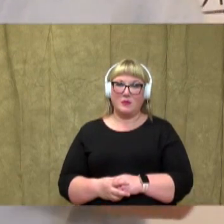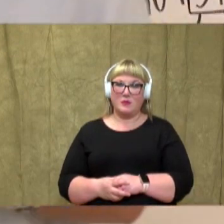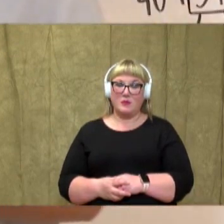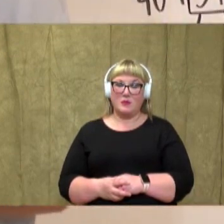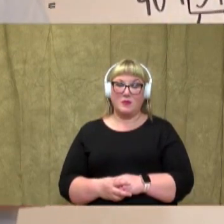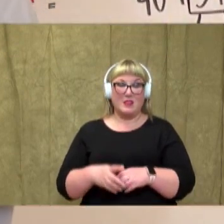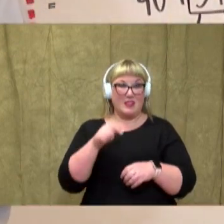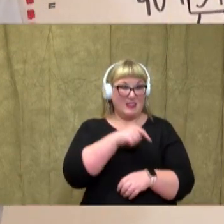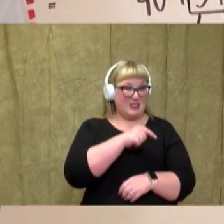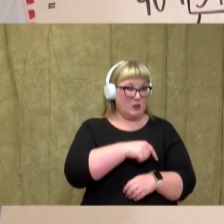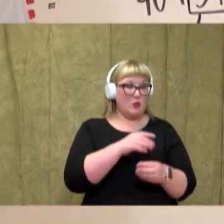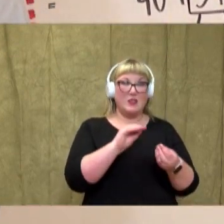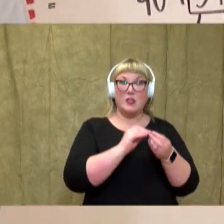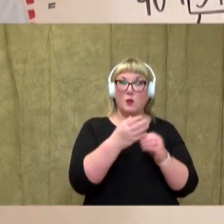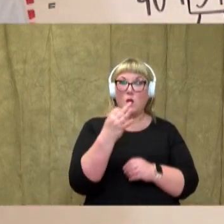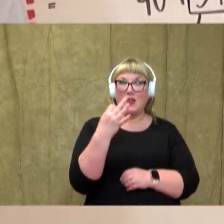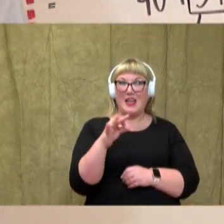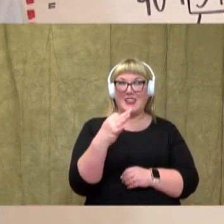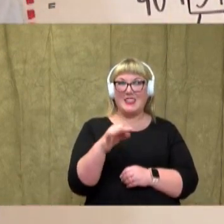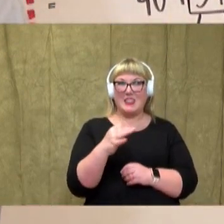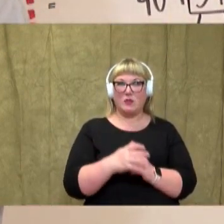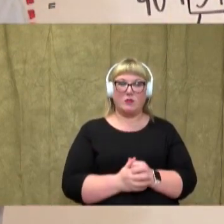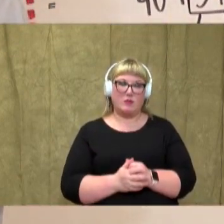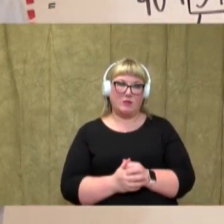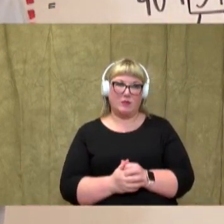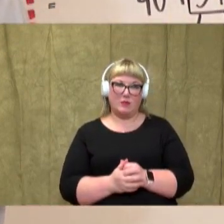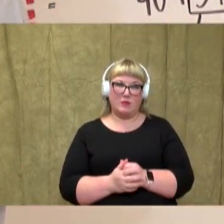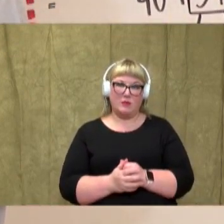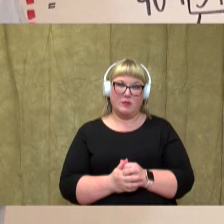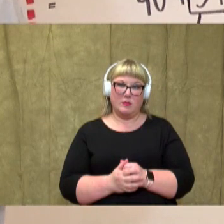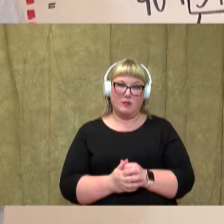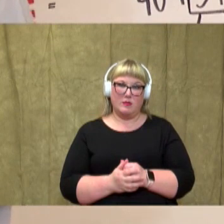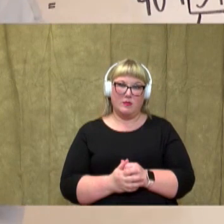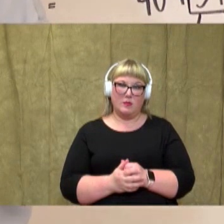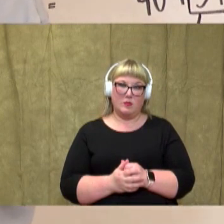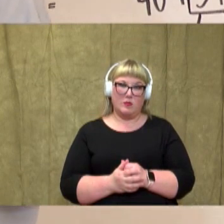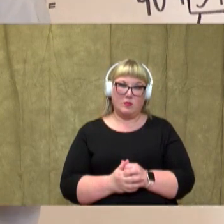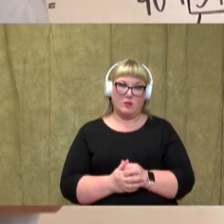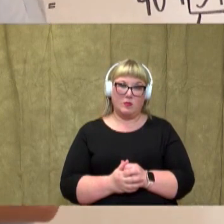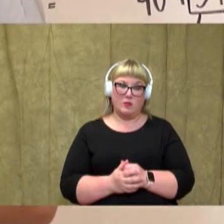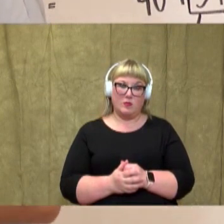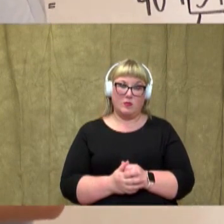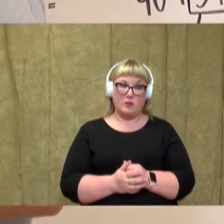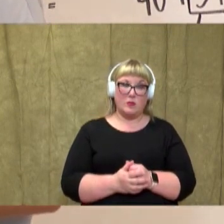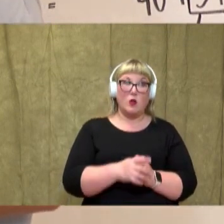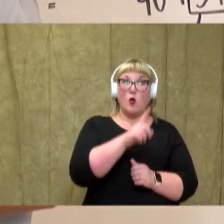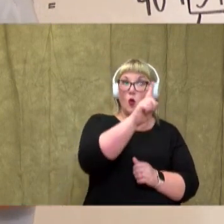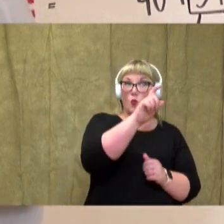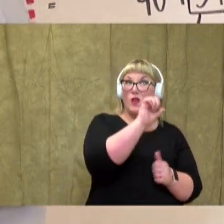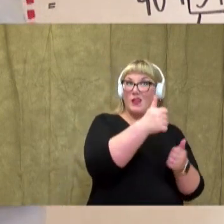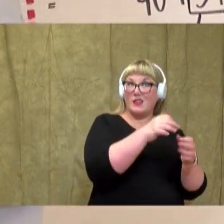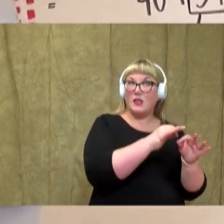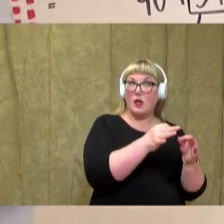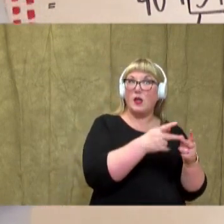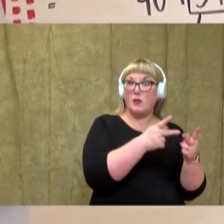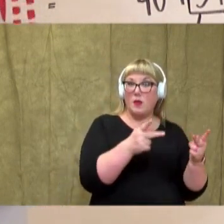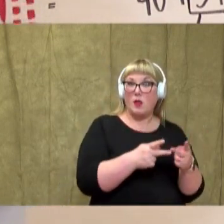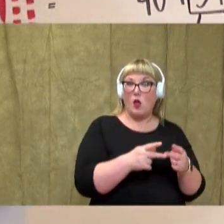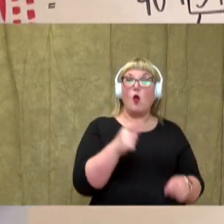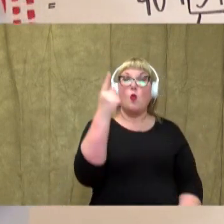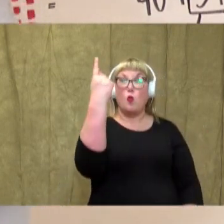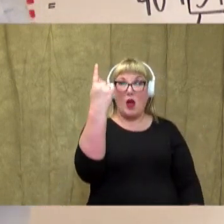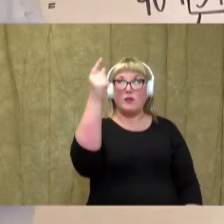Let's look at this one. Number 19. I have a 1 in the tens place, so that's 1